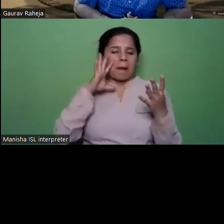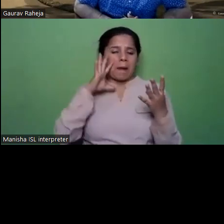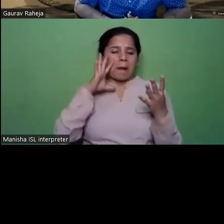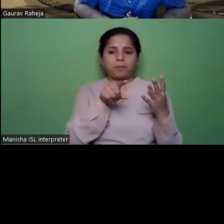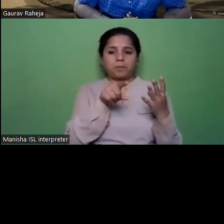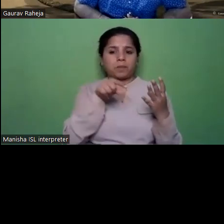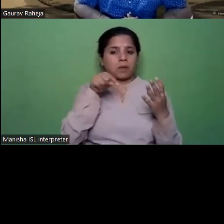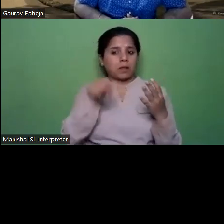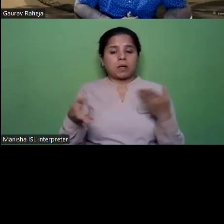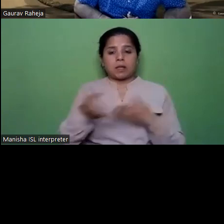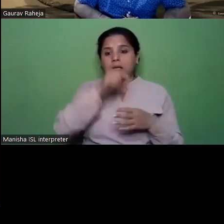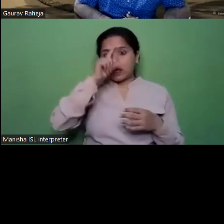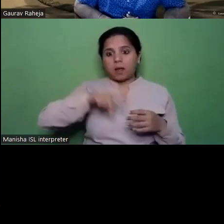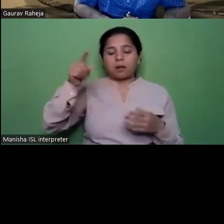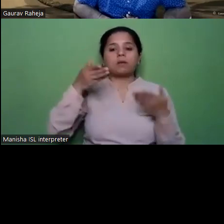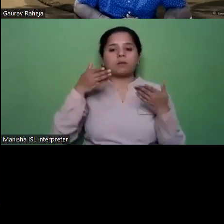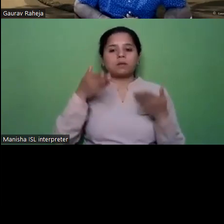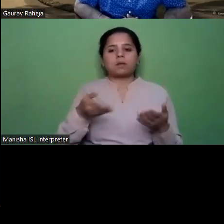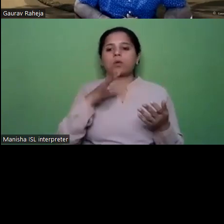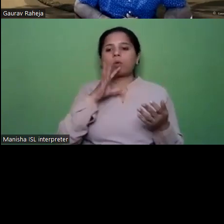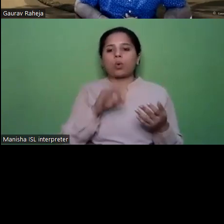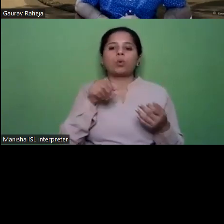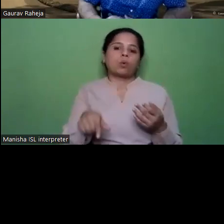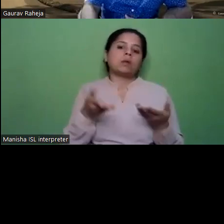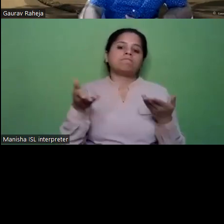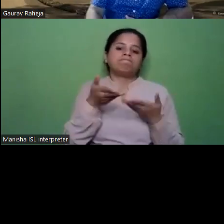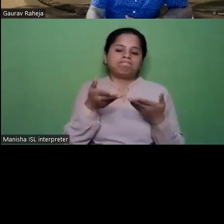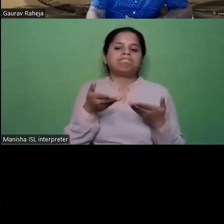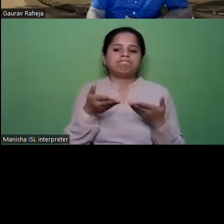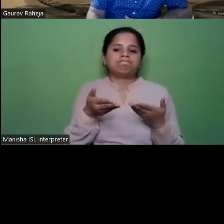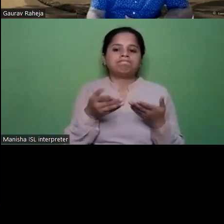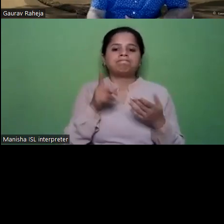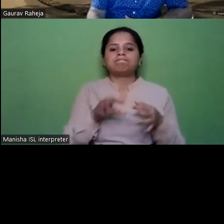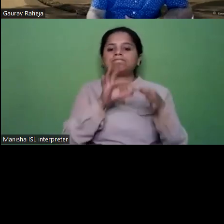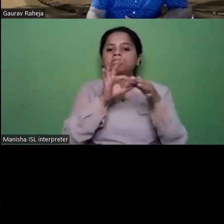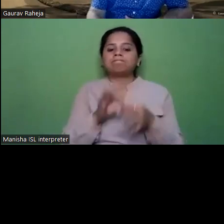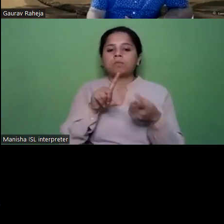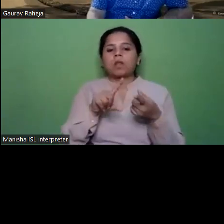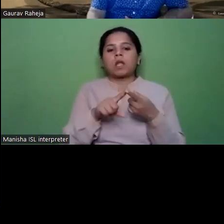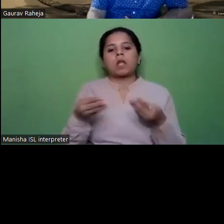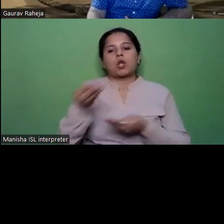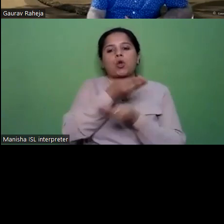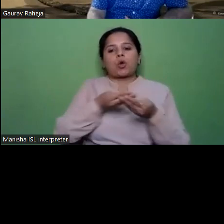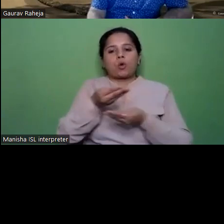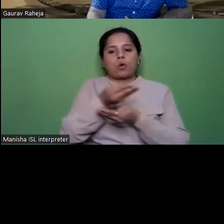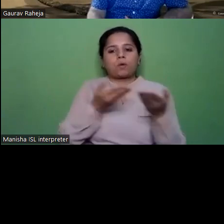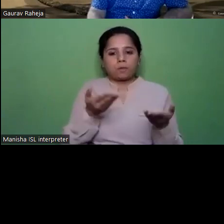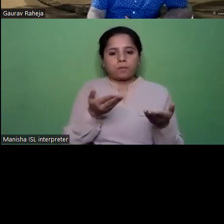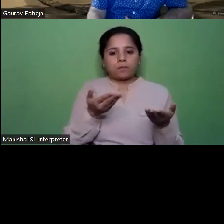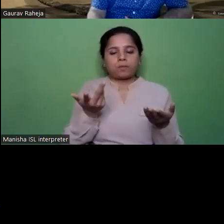in countries like India, is the lens of economics, which tells us the story of